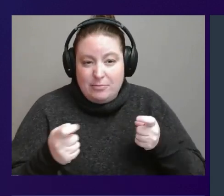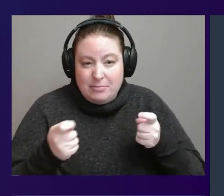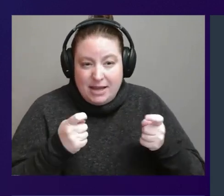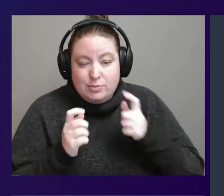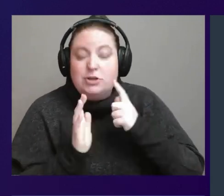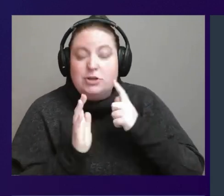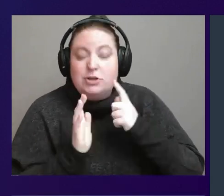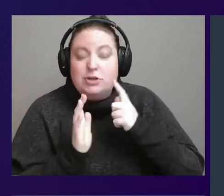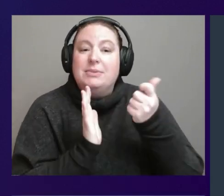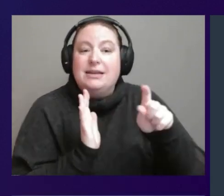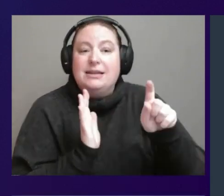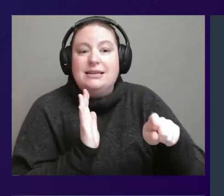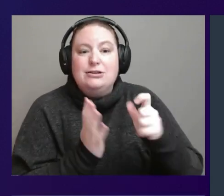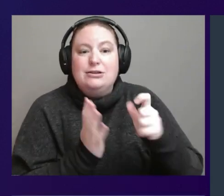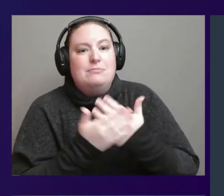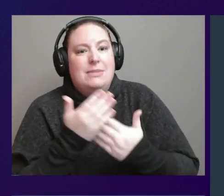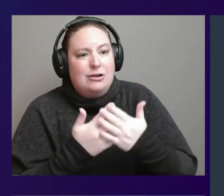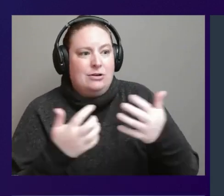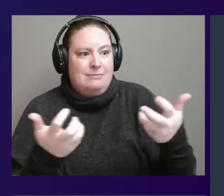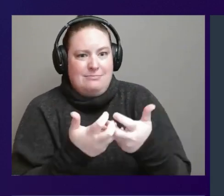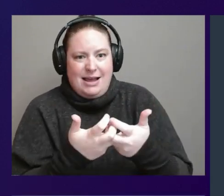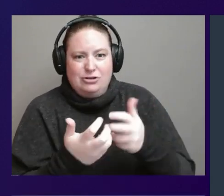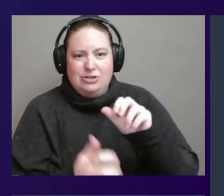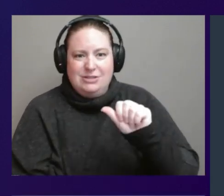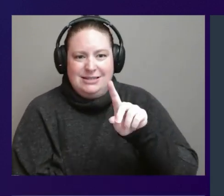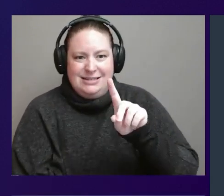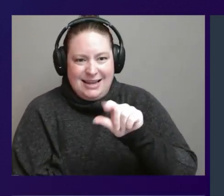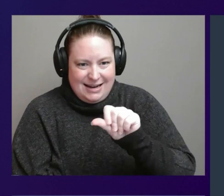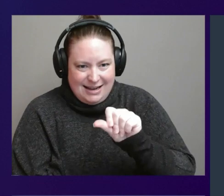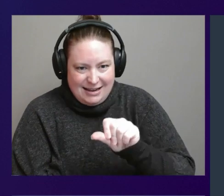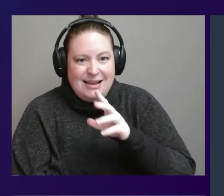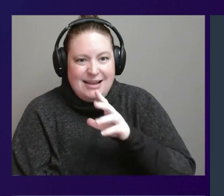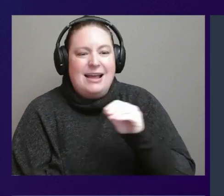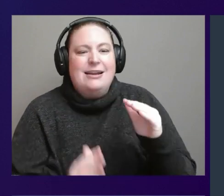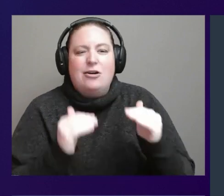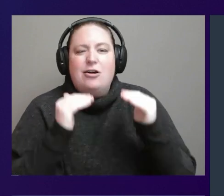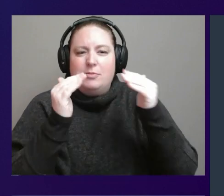to manually manage your data and optimize for cost over time.